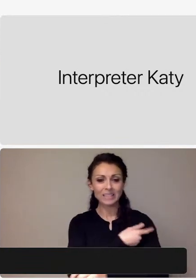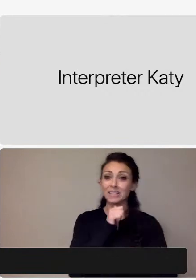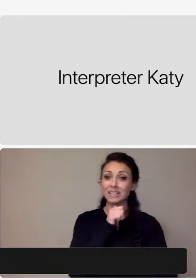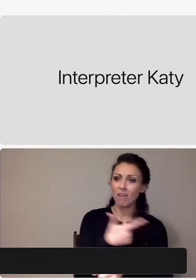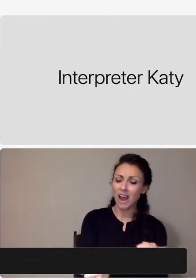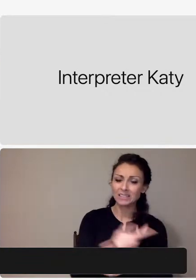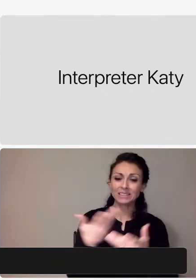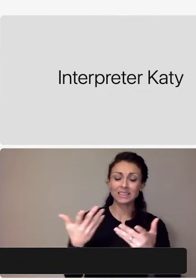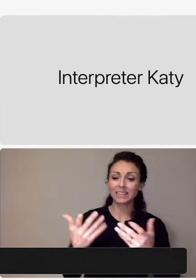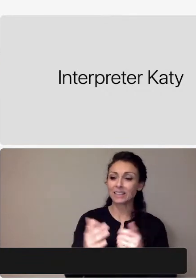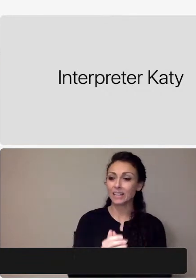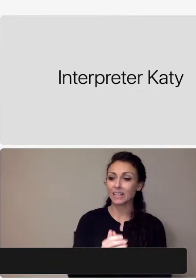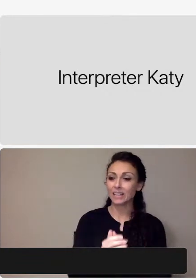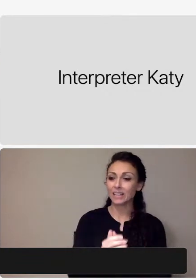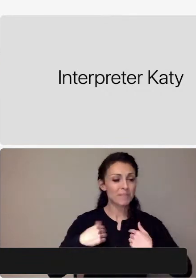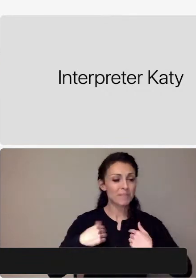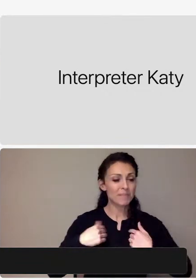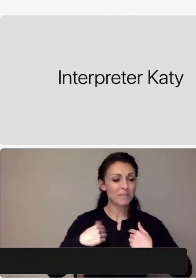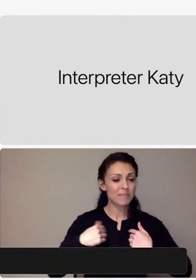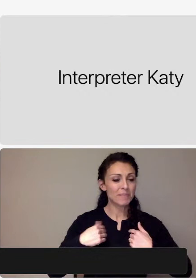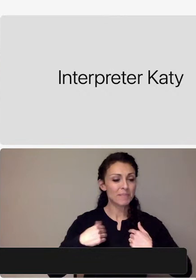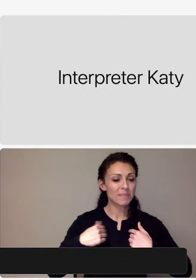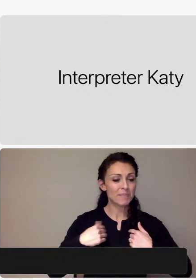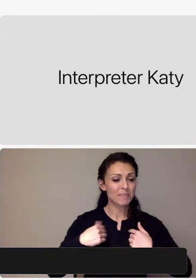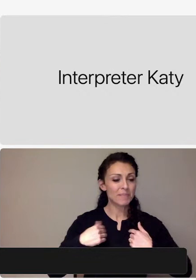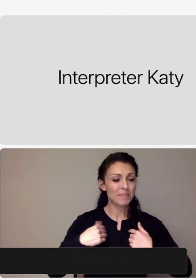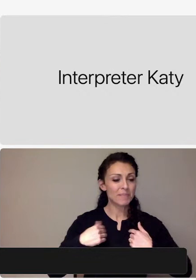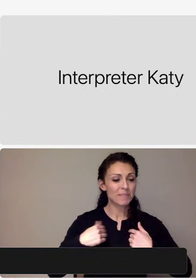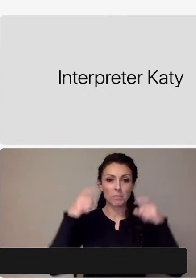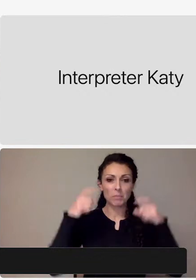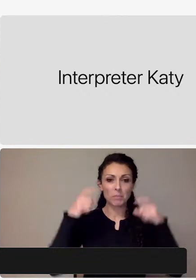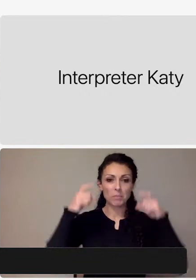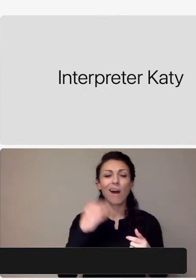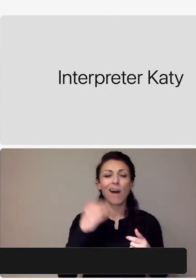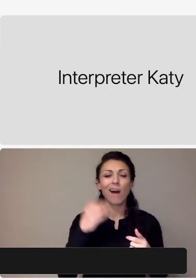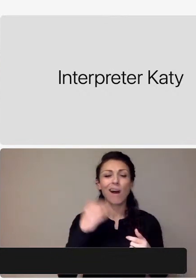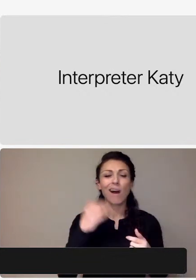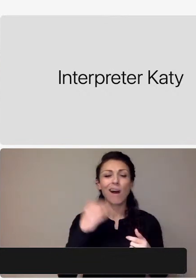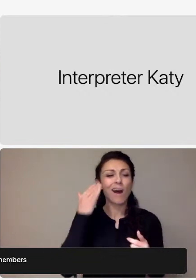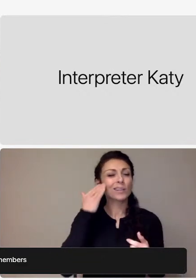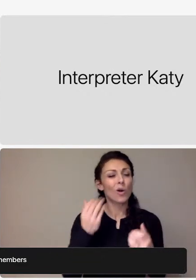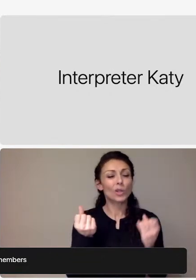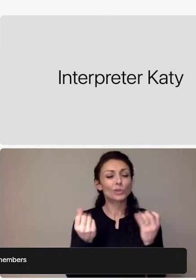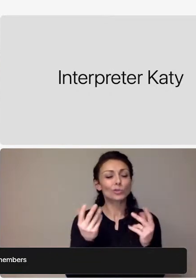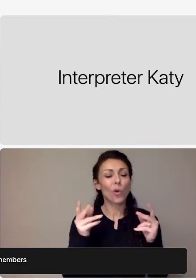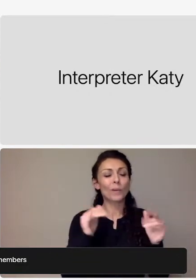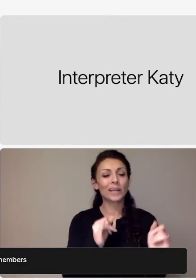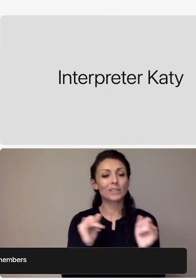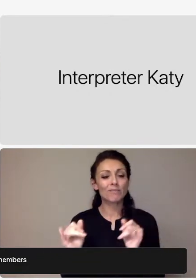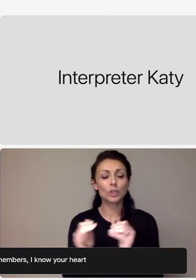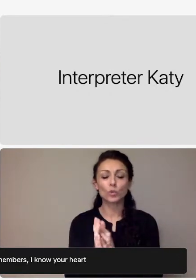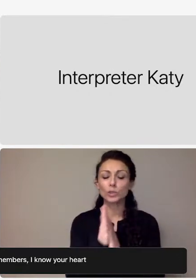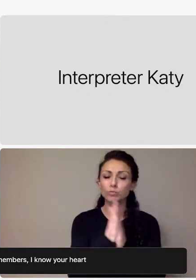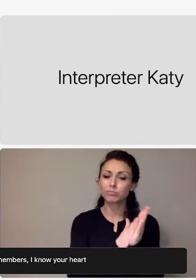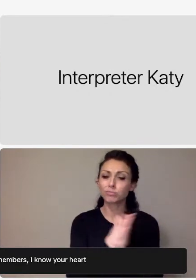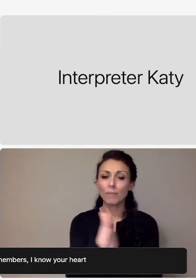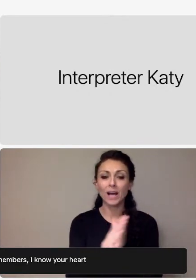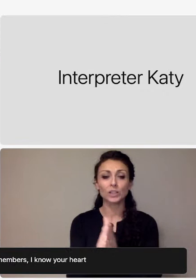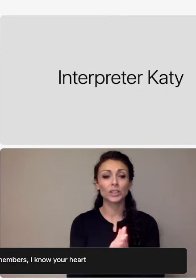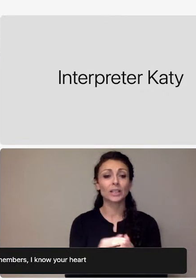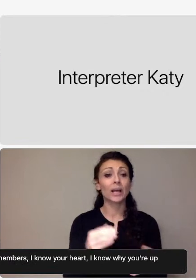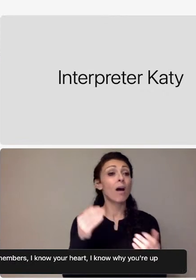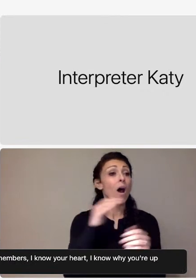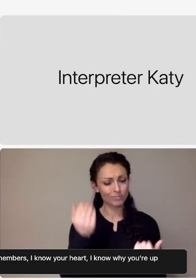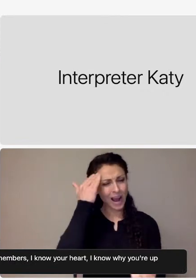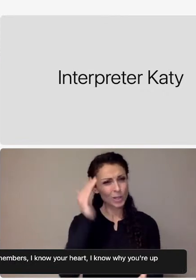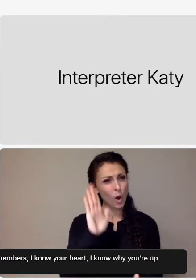um this is a passion to me and i know every one of you board members um i know your heart i know why you're up